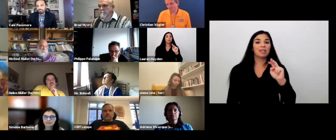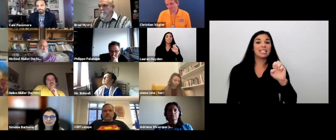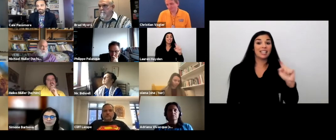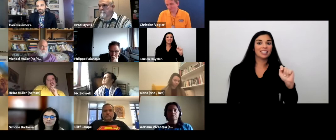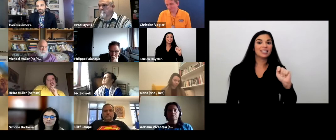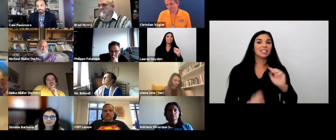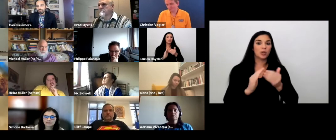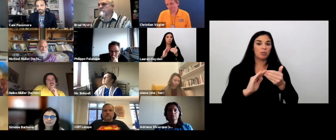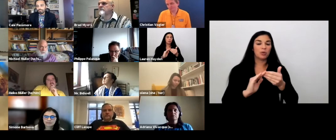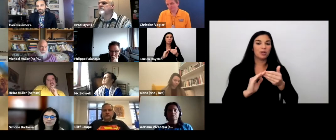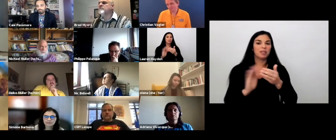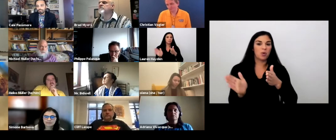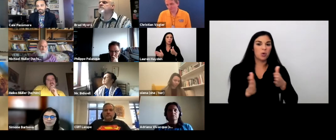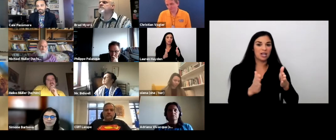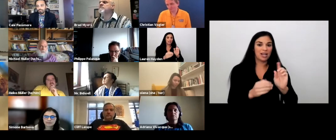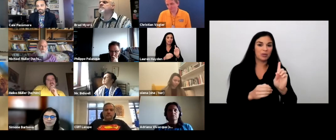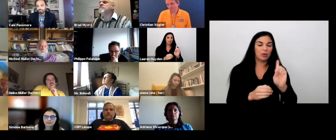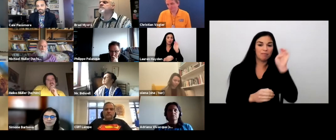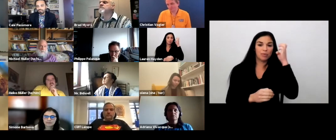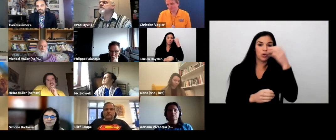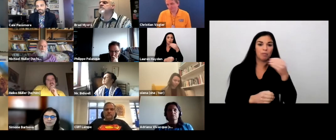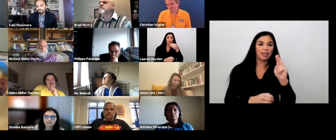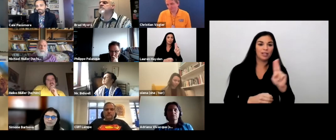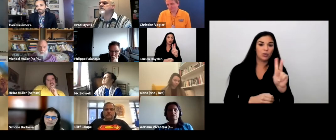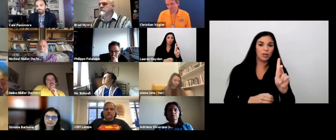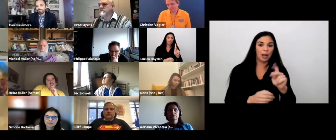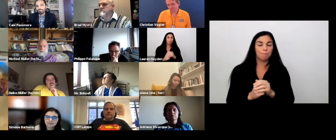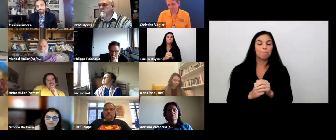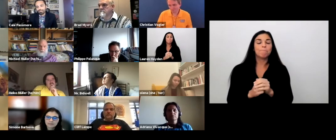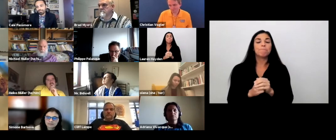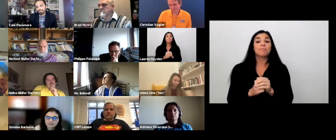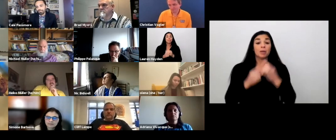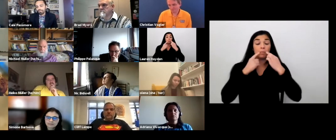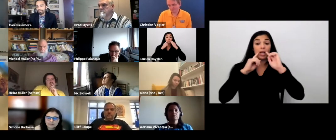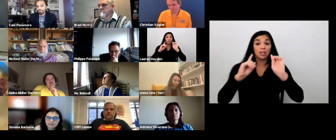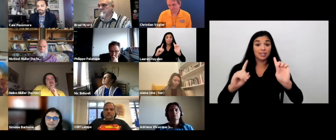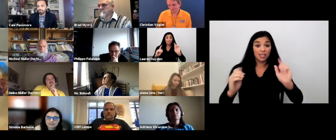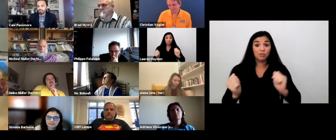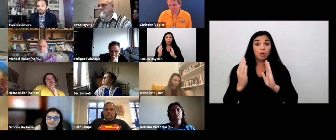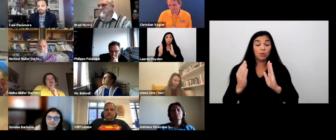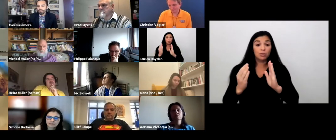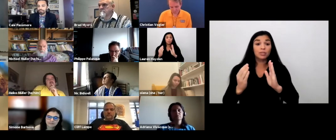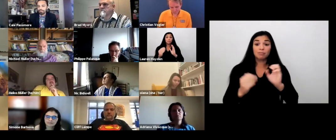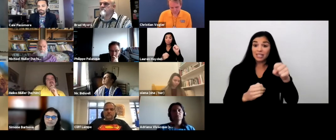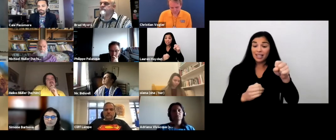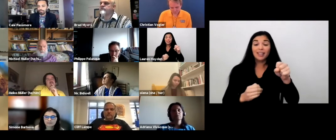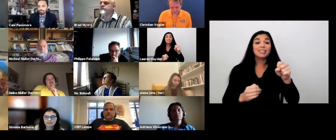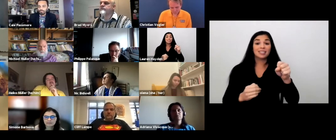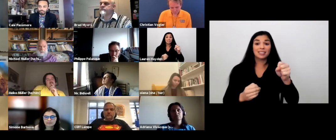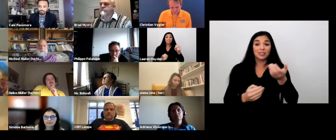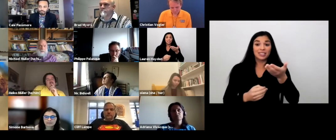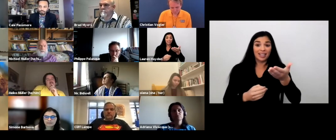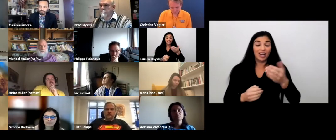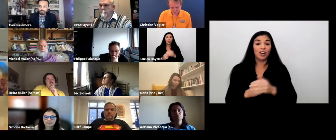in Europe and the UK. And so successful approaches exist, and we shouldn't be